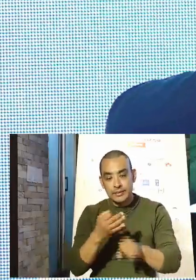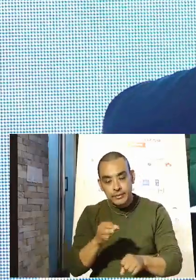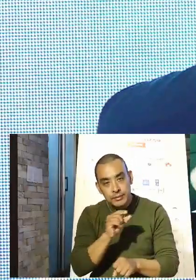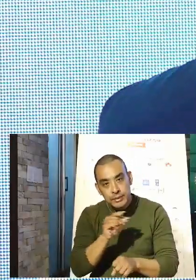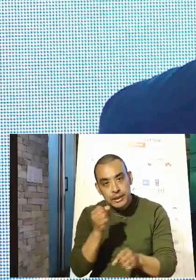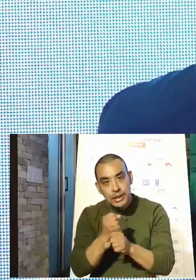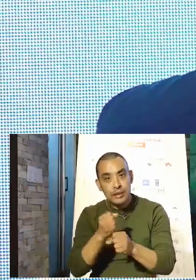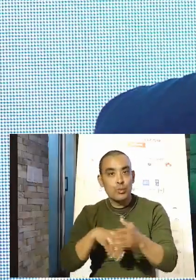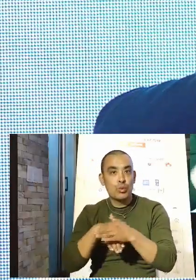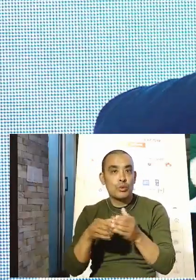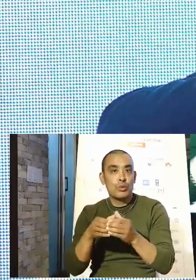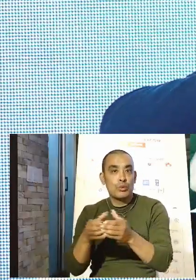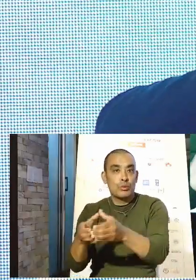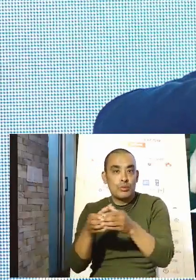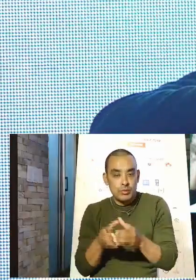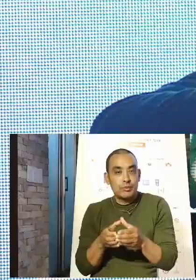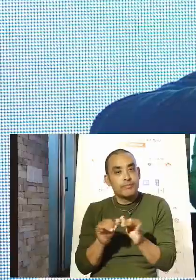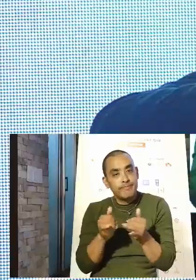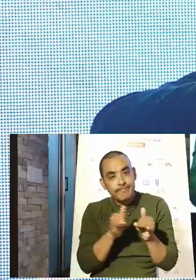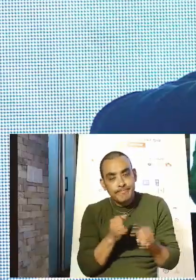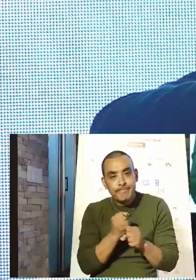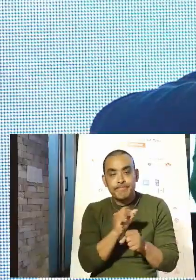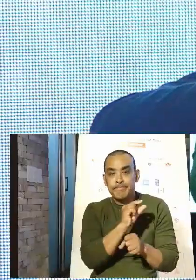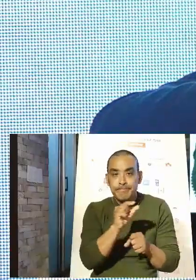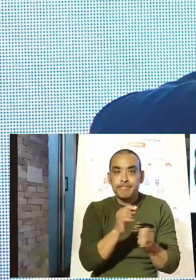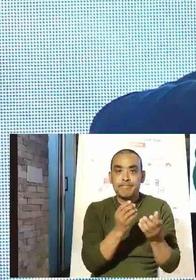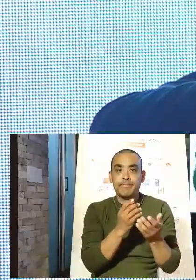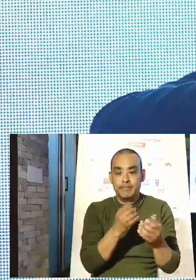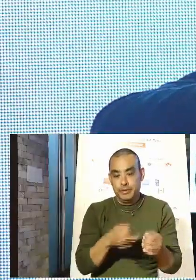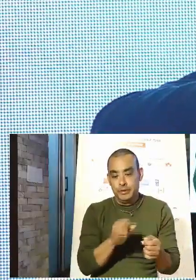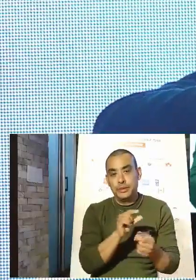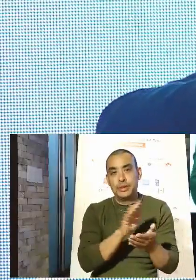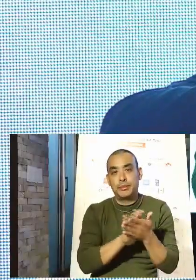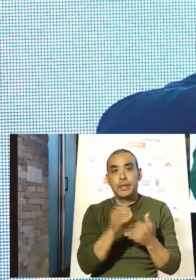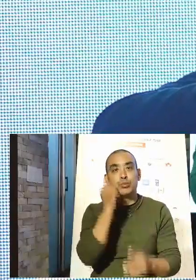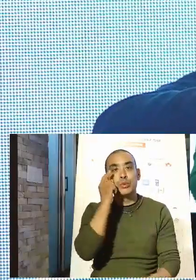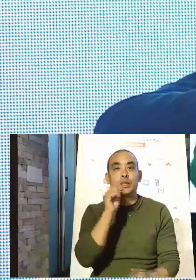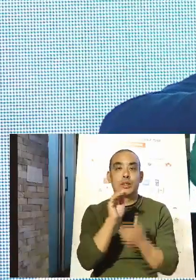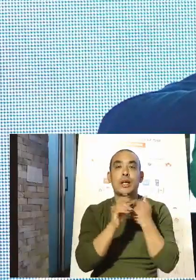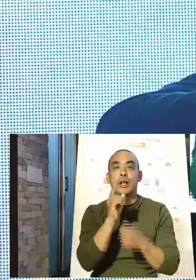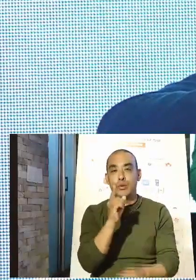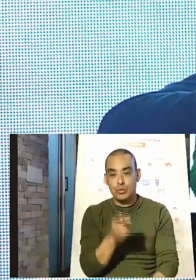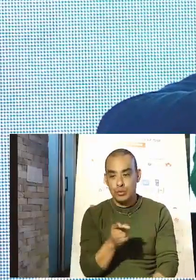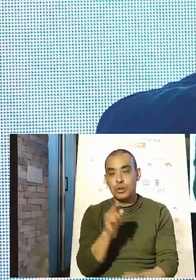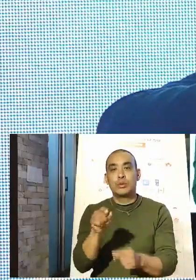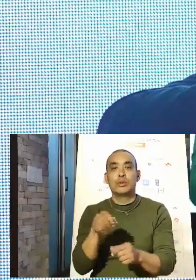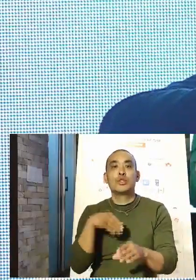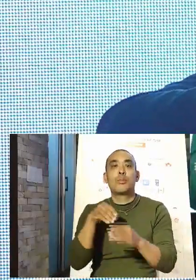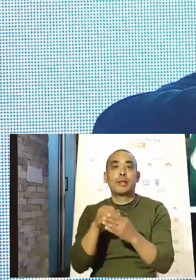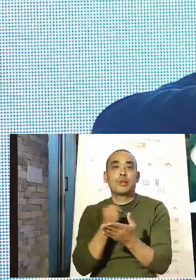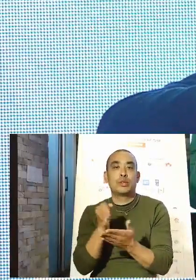started with the football, then come to growing up, then came to the menstruation part. So this is how we engage them, and this is